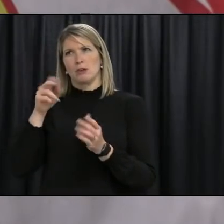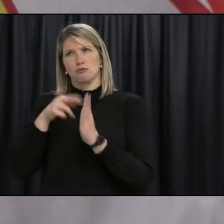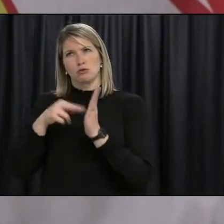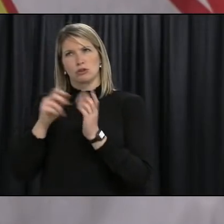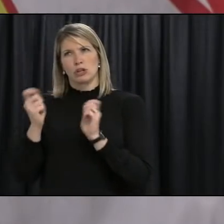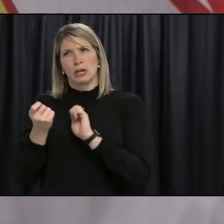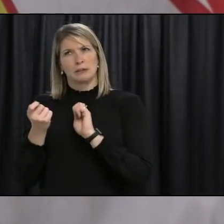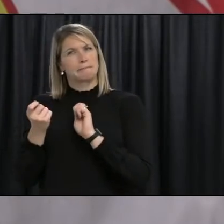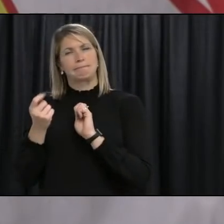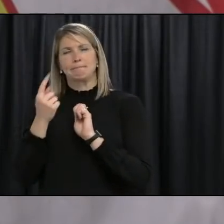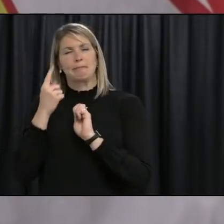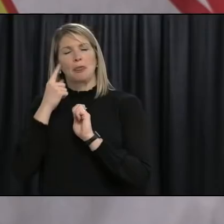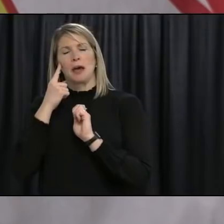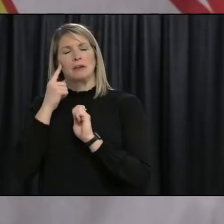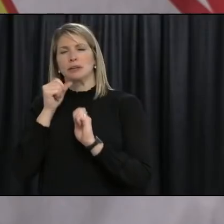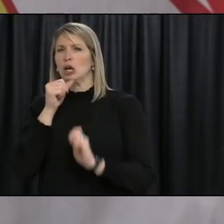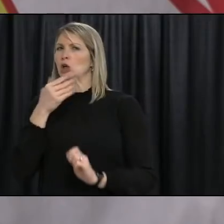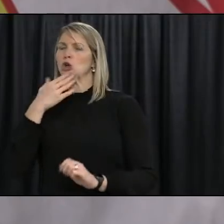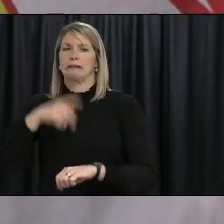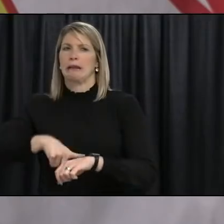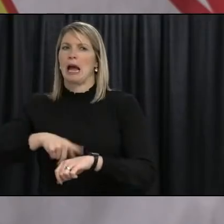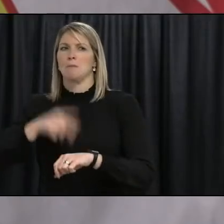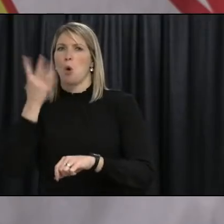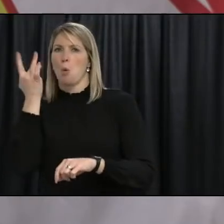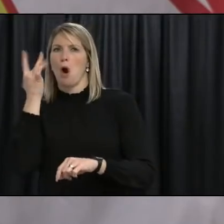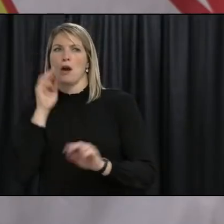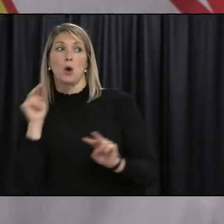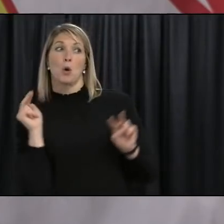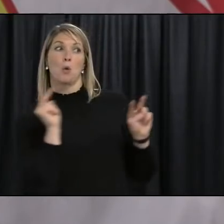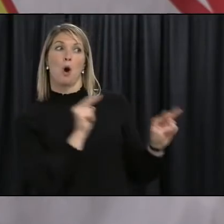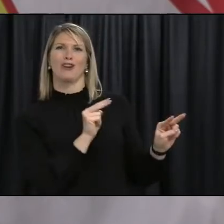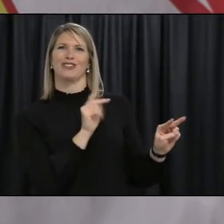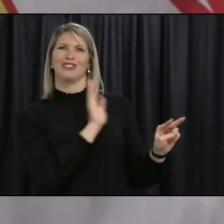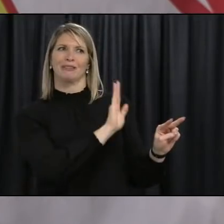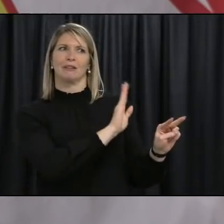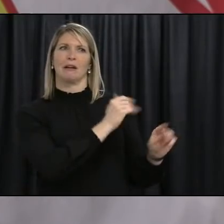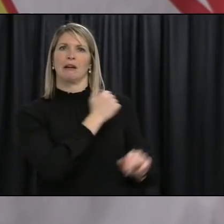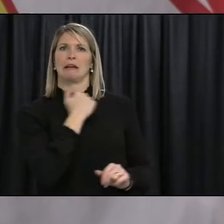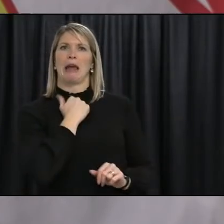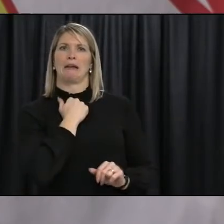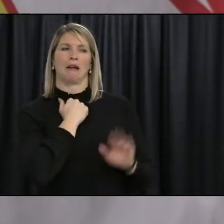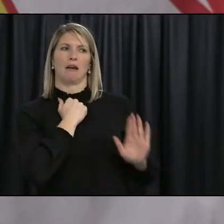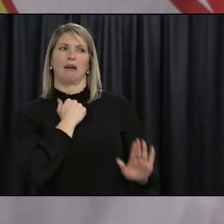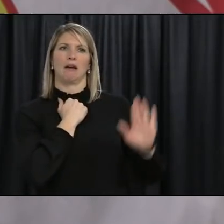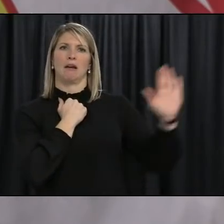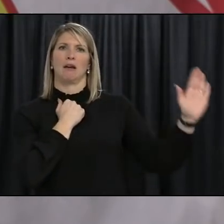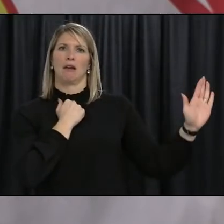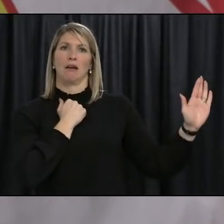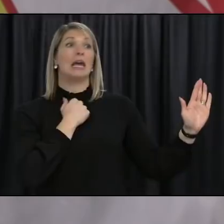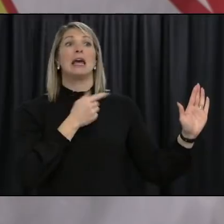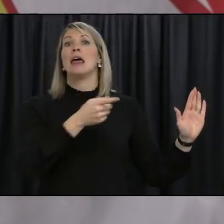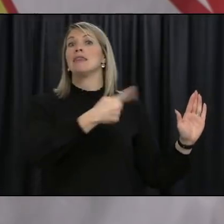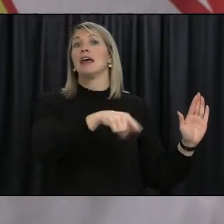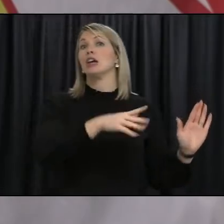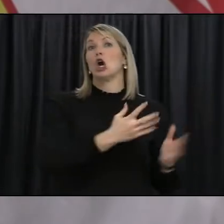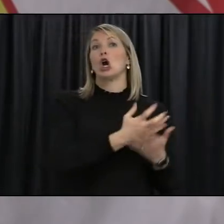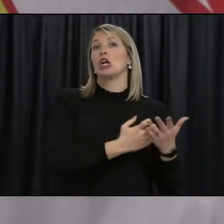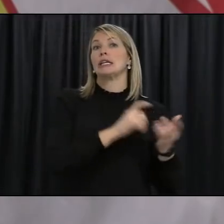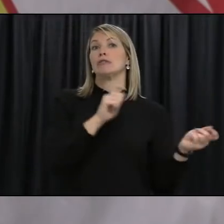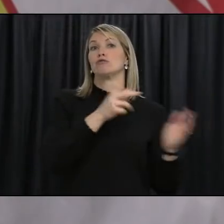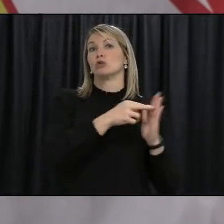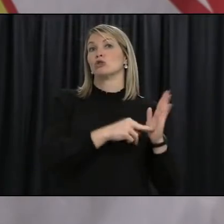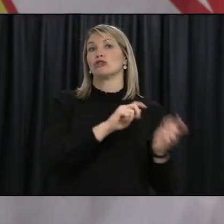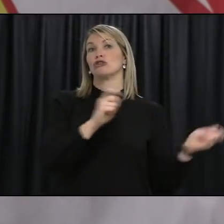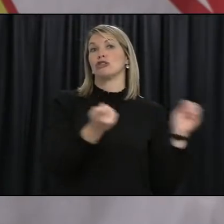it. We'll see what changes may come with the epidemiology elsewhere in the country in the future, and that may be something